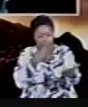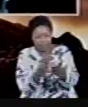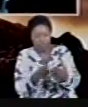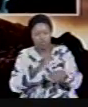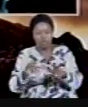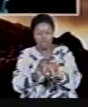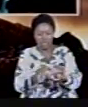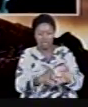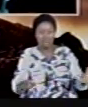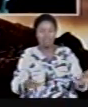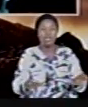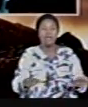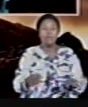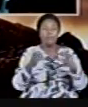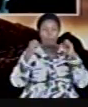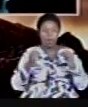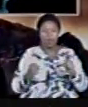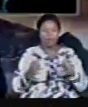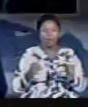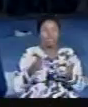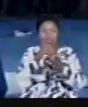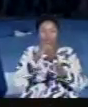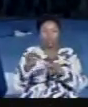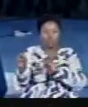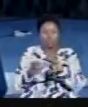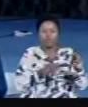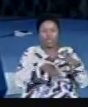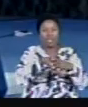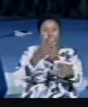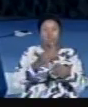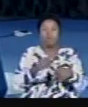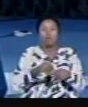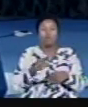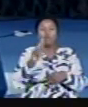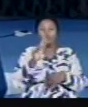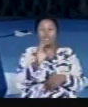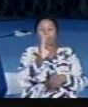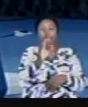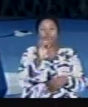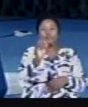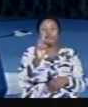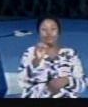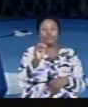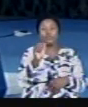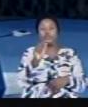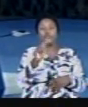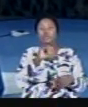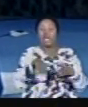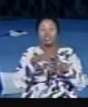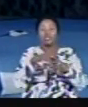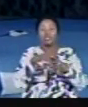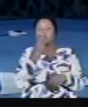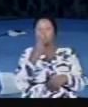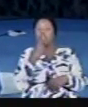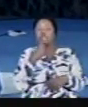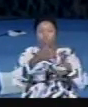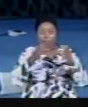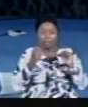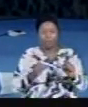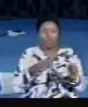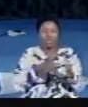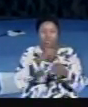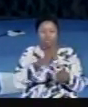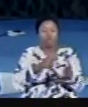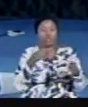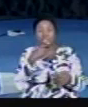not foaming out of the mouth, power. It's not repeating the tongues of the pastor, of